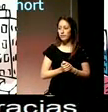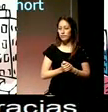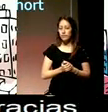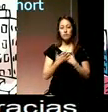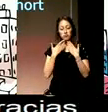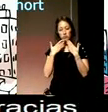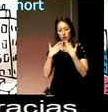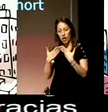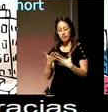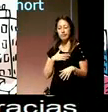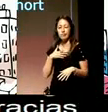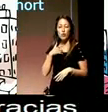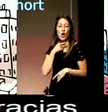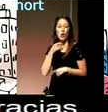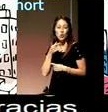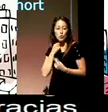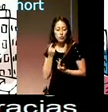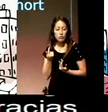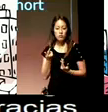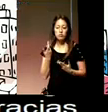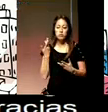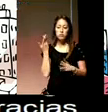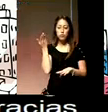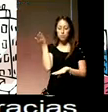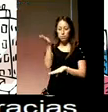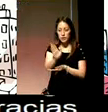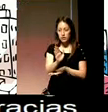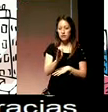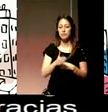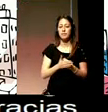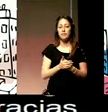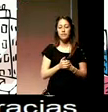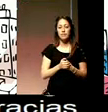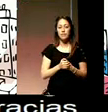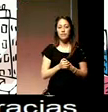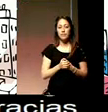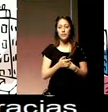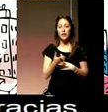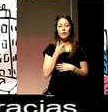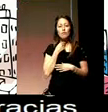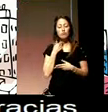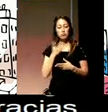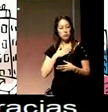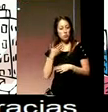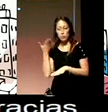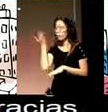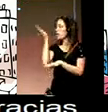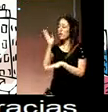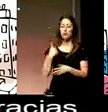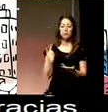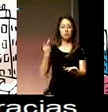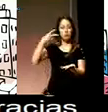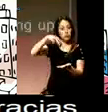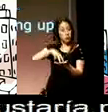I would like to present this project standing up, if you don't mind. I had